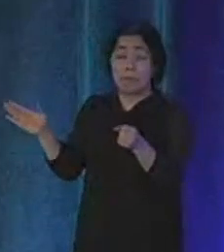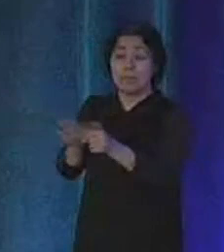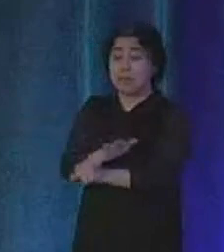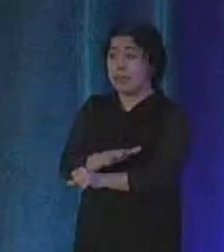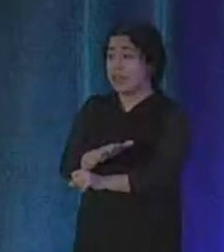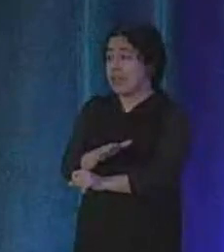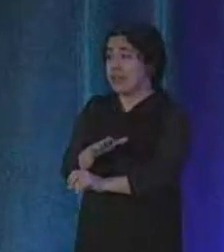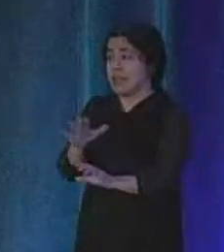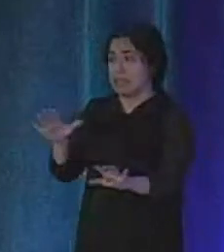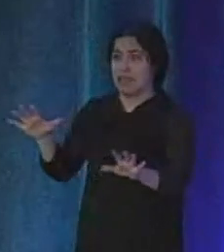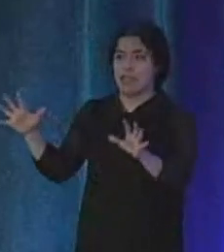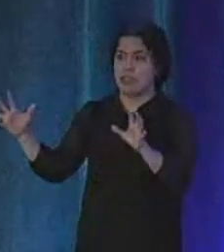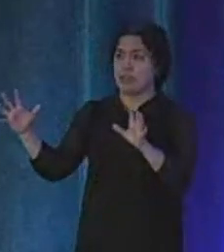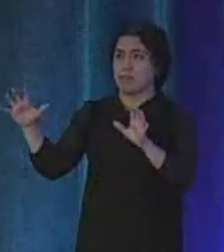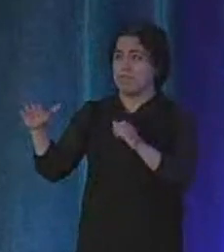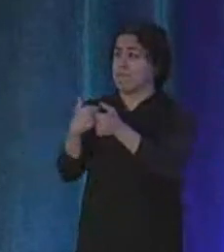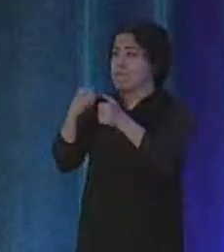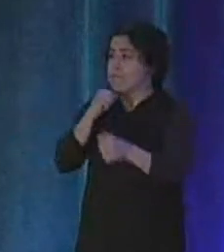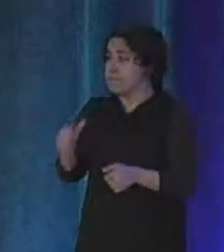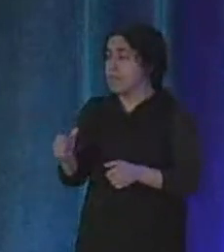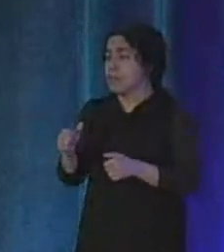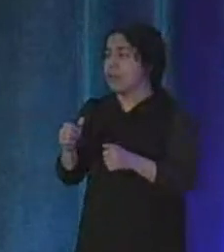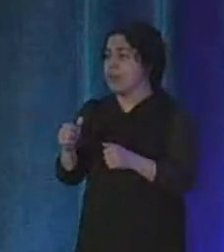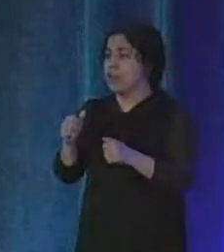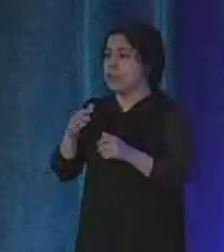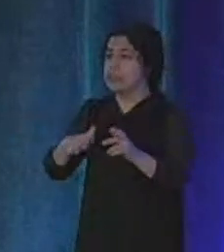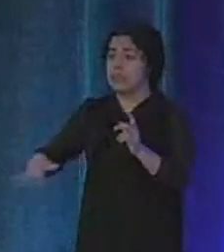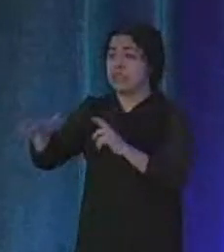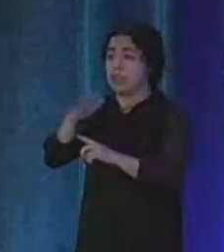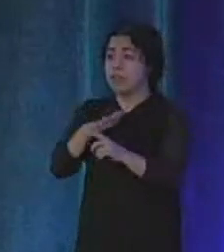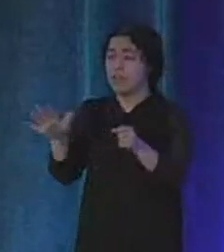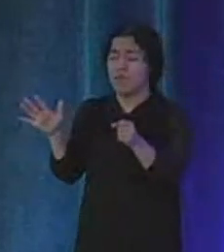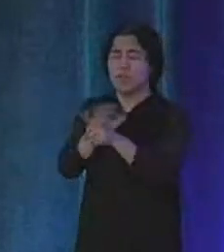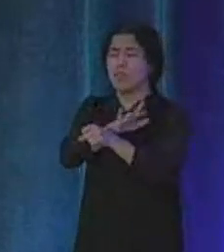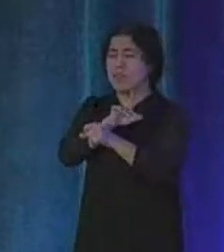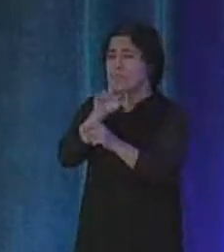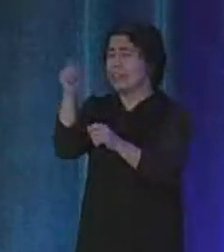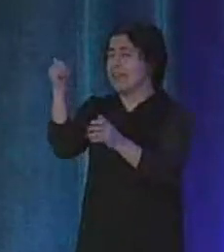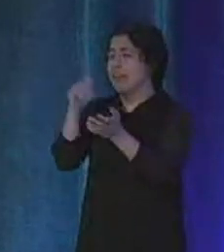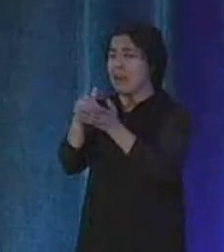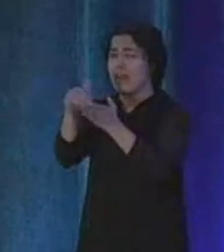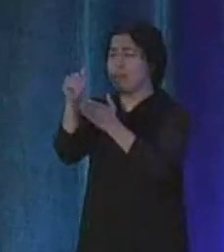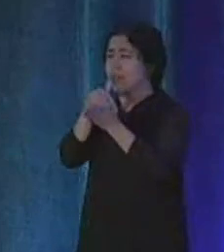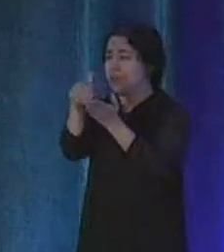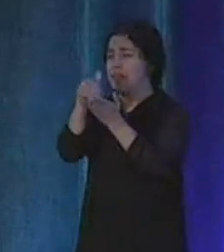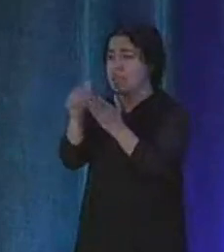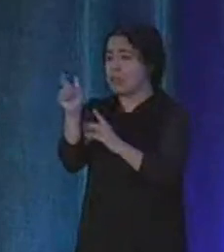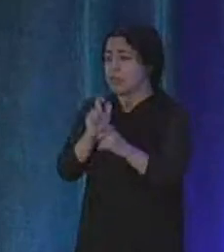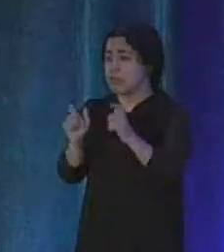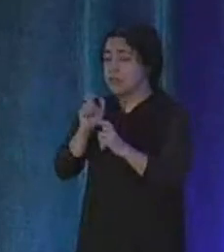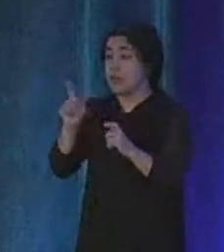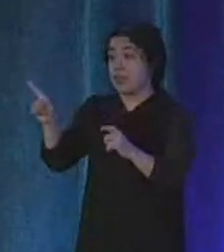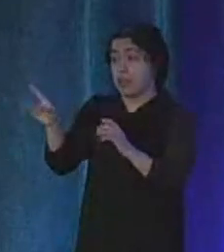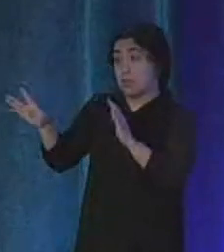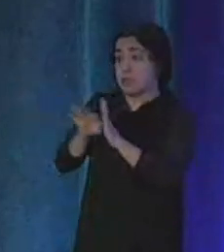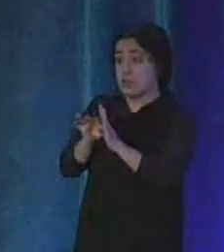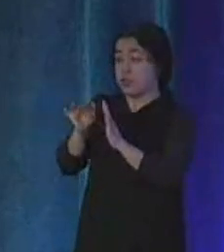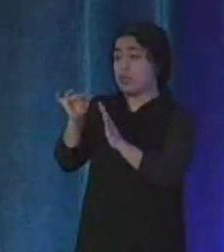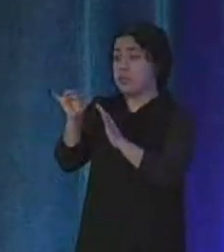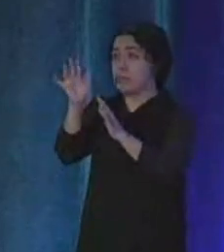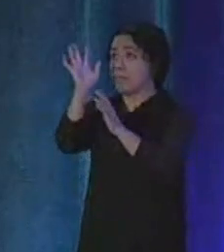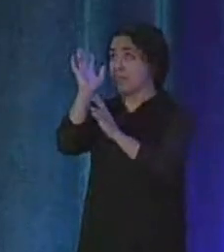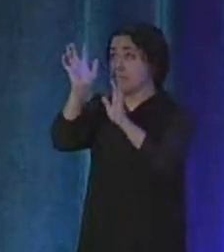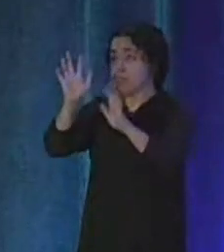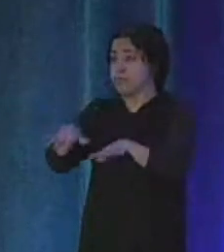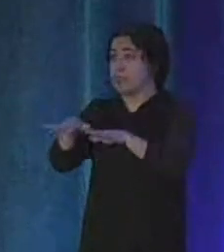uncontested, in a stadium full of thousands of people, tens of thousands of people even usually. They are choosing to shoot imaginary basketballs